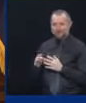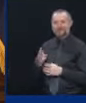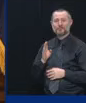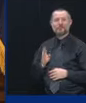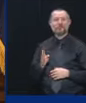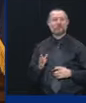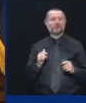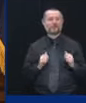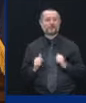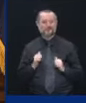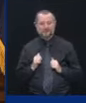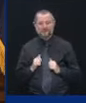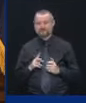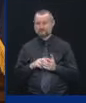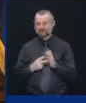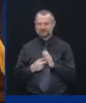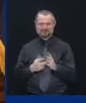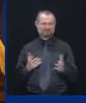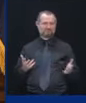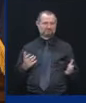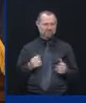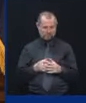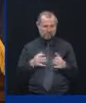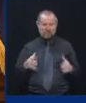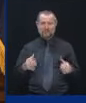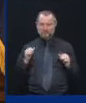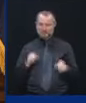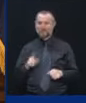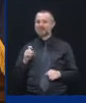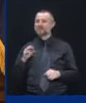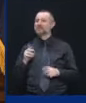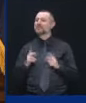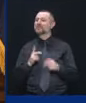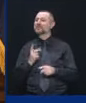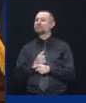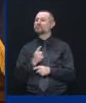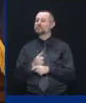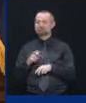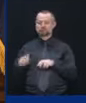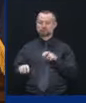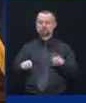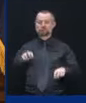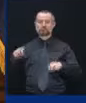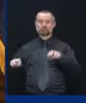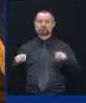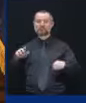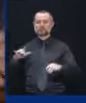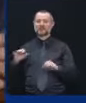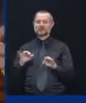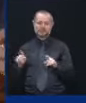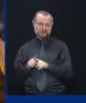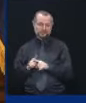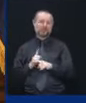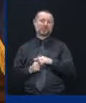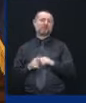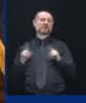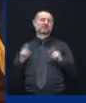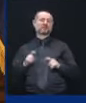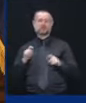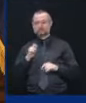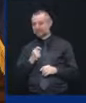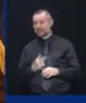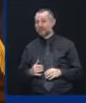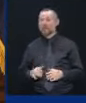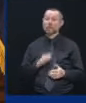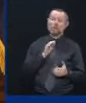where the size would allow 150 people with social distancing with testing, right? Whether you're at a wedding or you're sitting